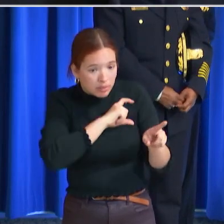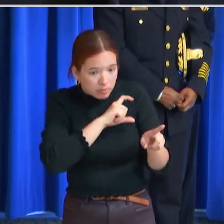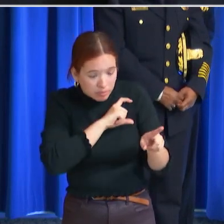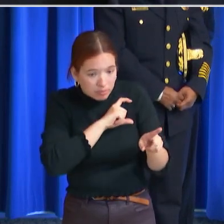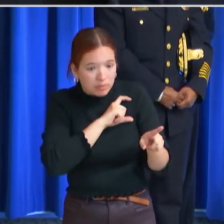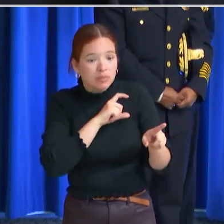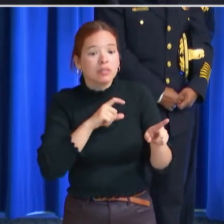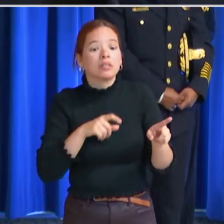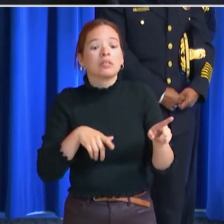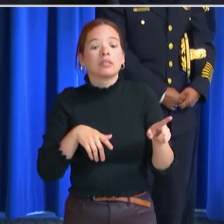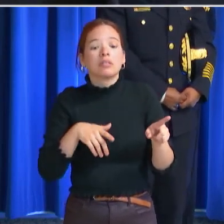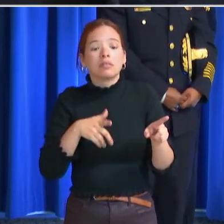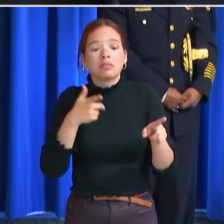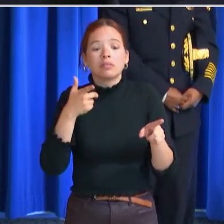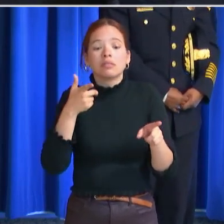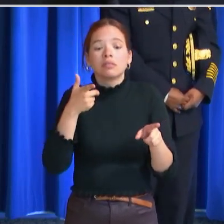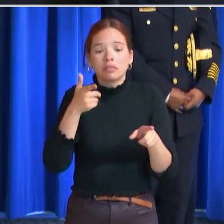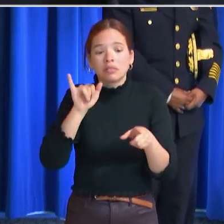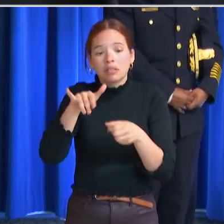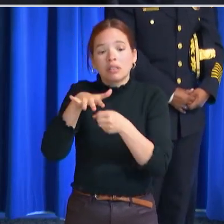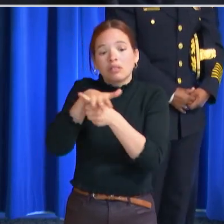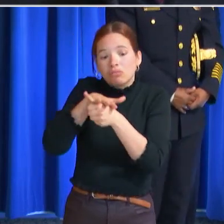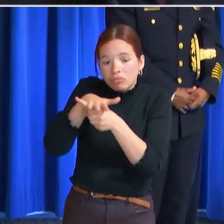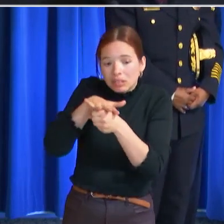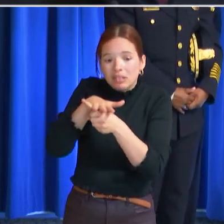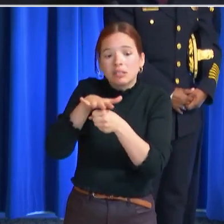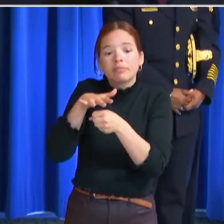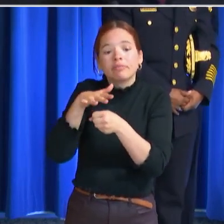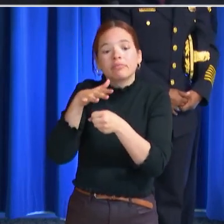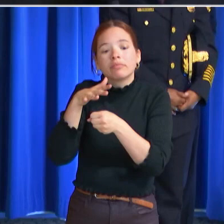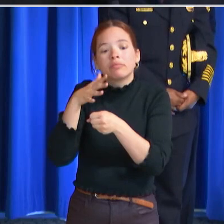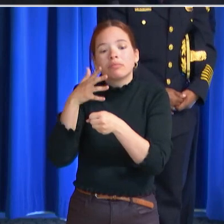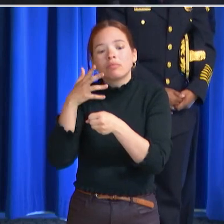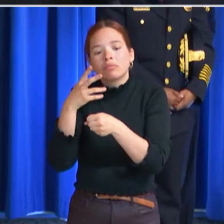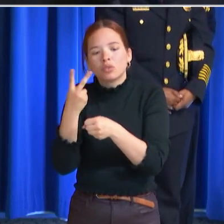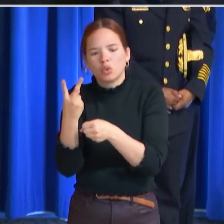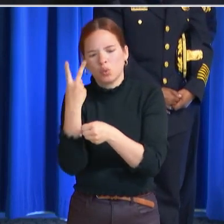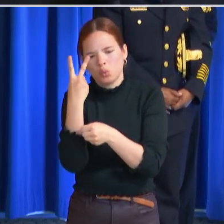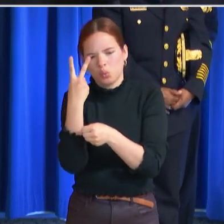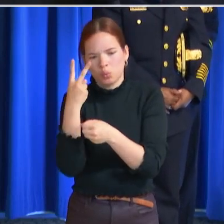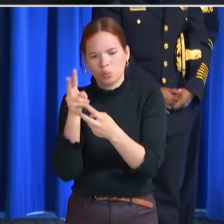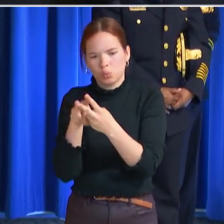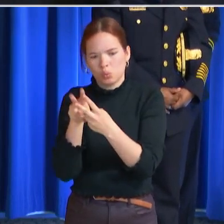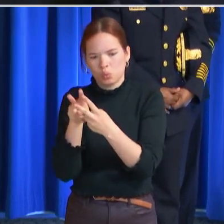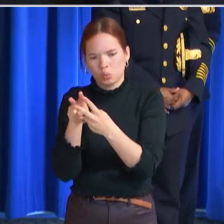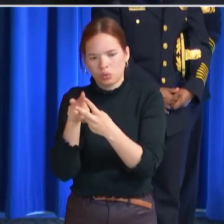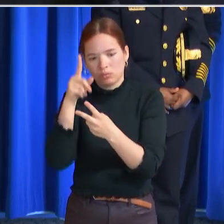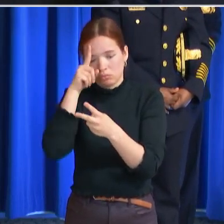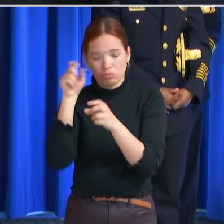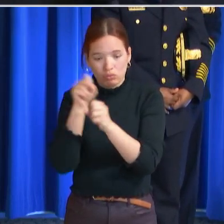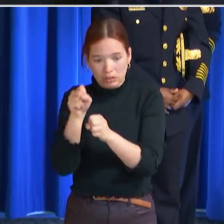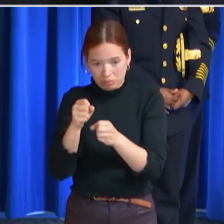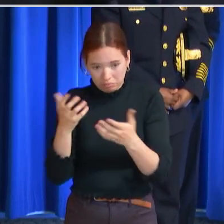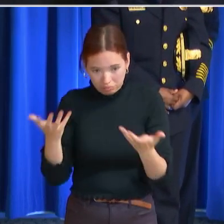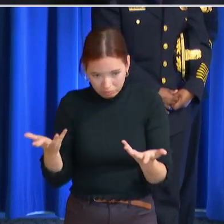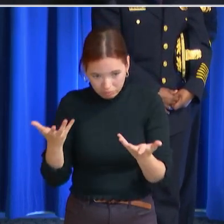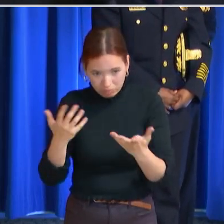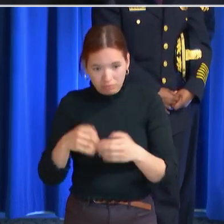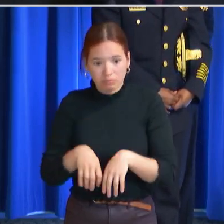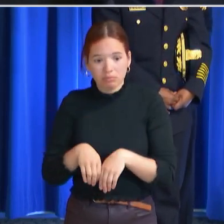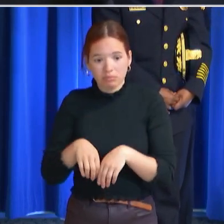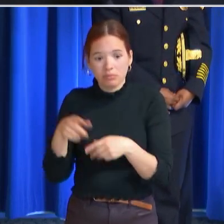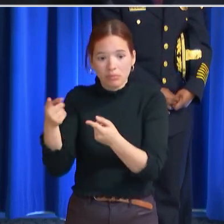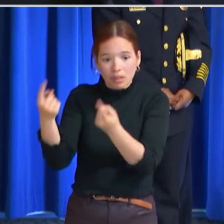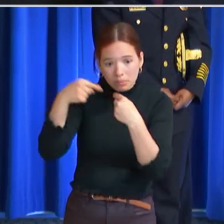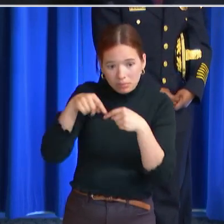in on those areas. And then again, utilizing Dr. Coper, Dr. Lum to be able to go back with us, make sure we're staying